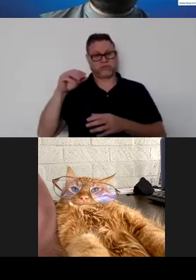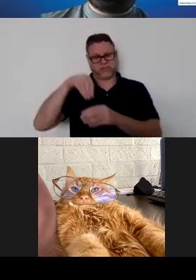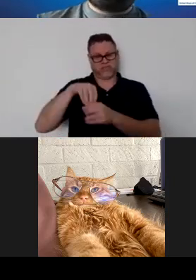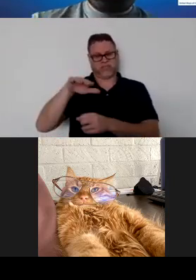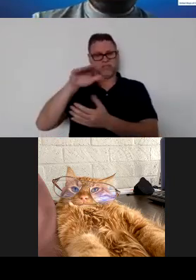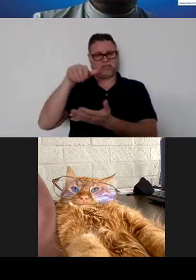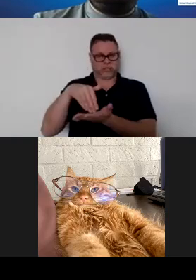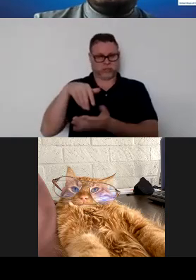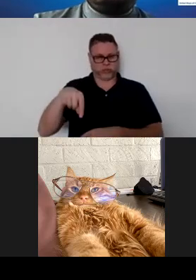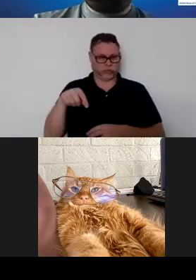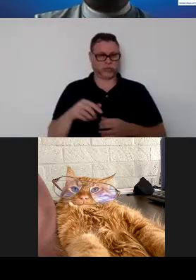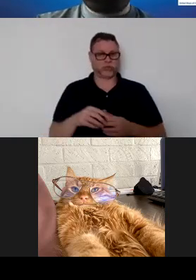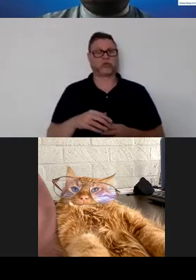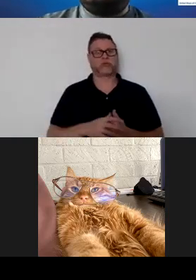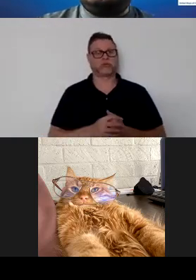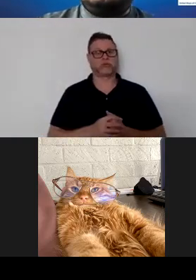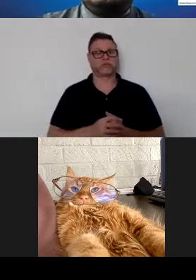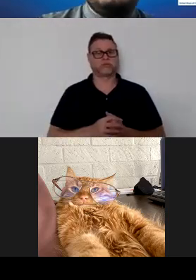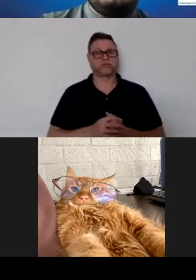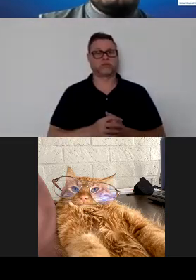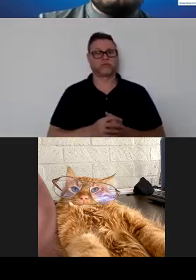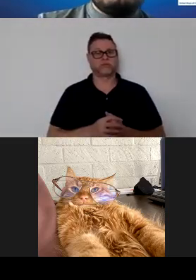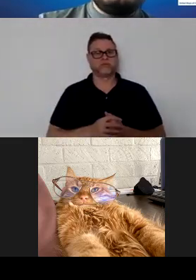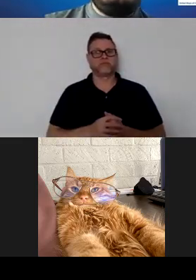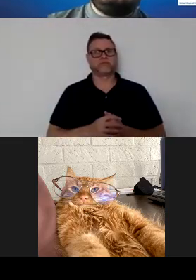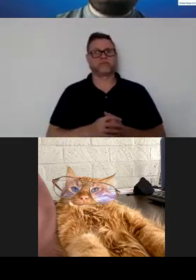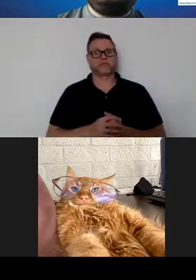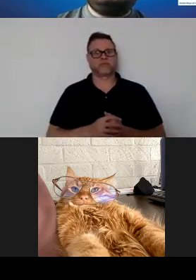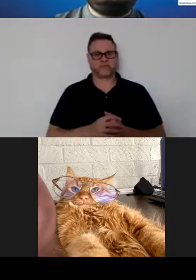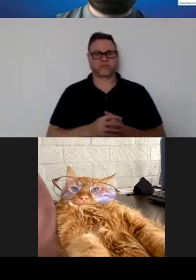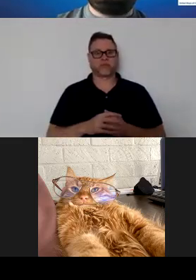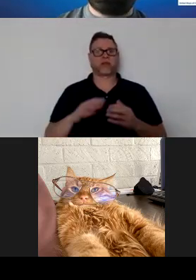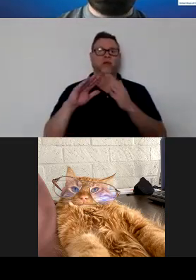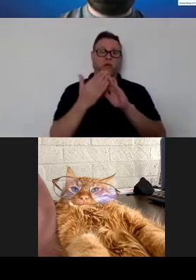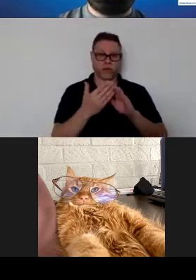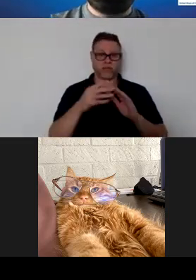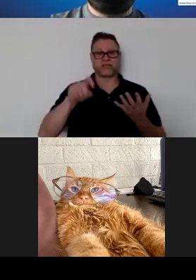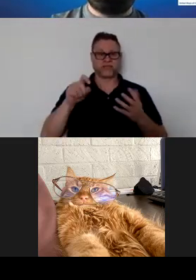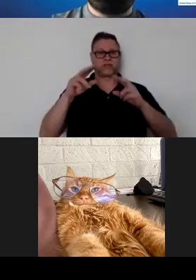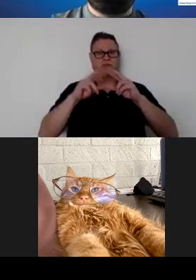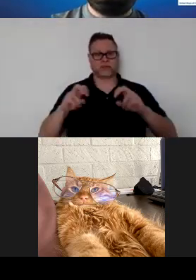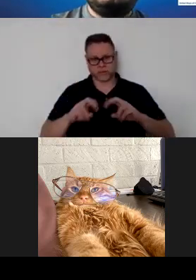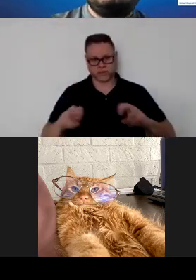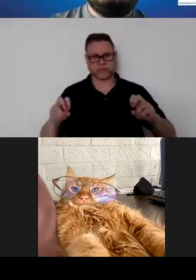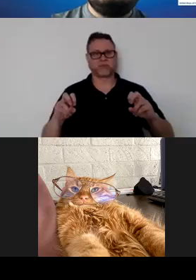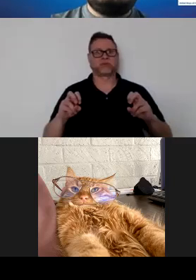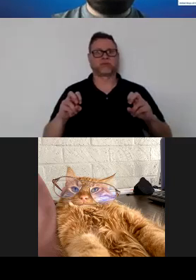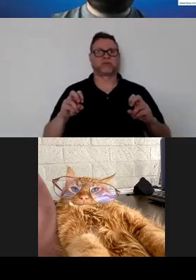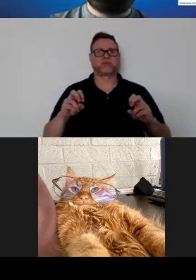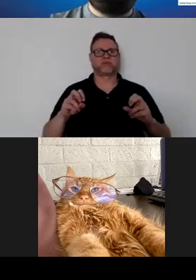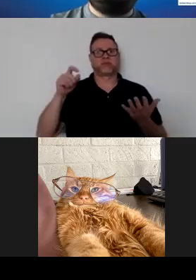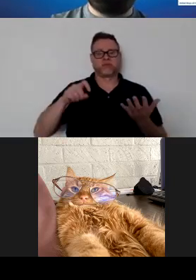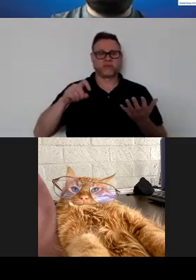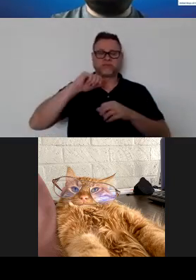Next is the prioritization and composition of strategies. The community needs assessment will be used to determine